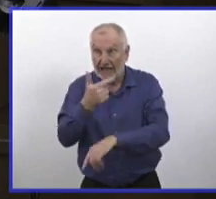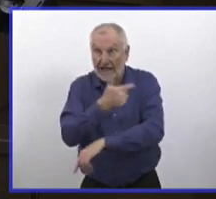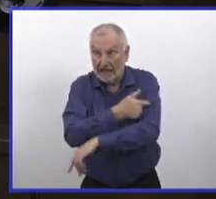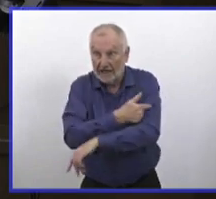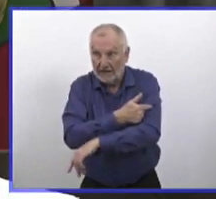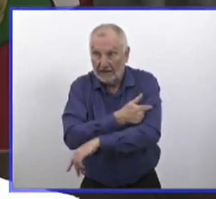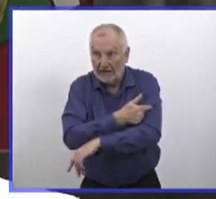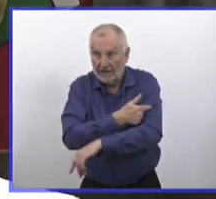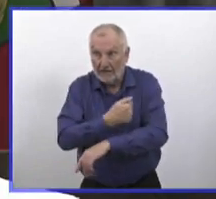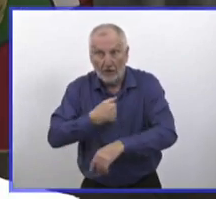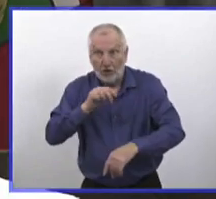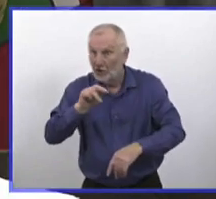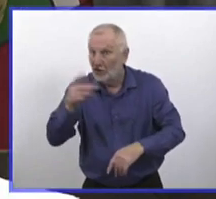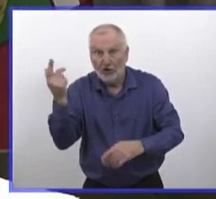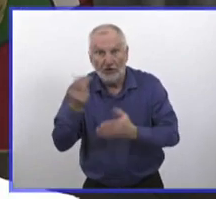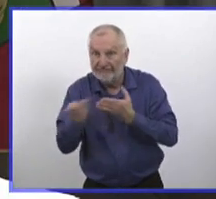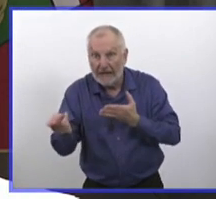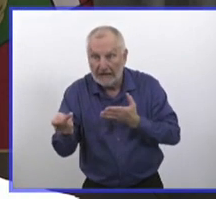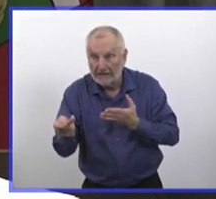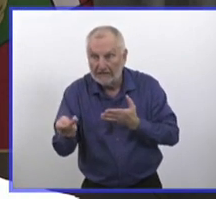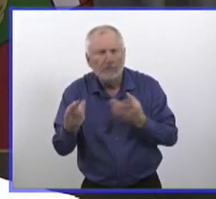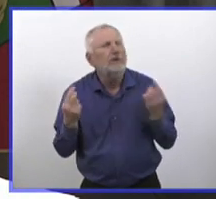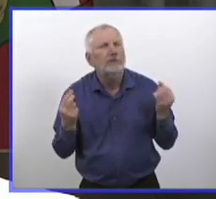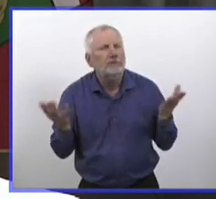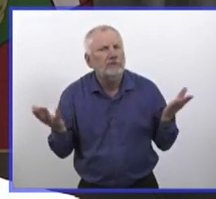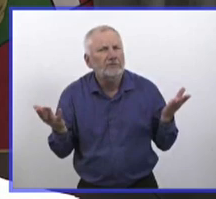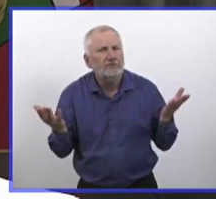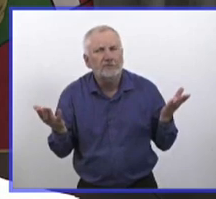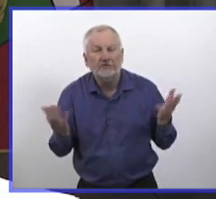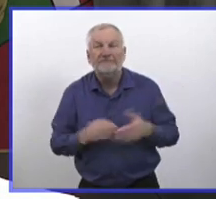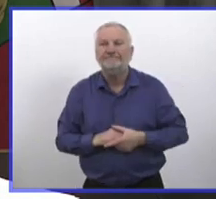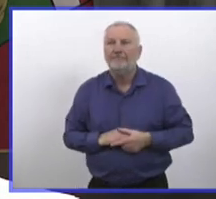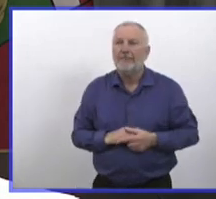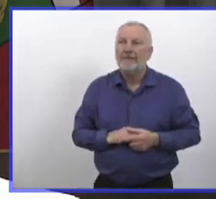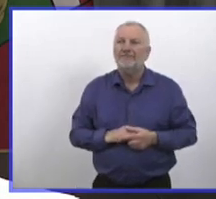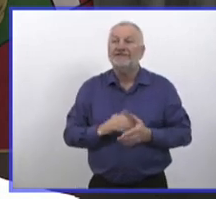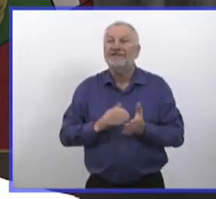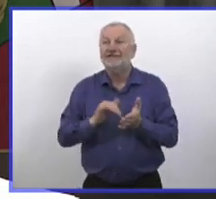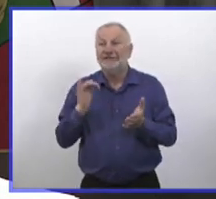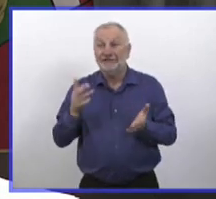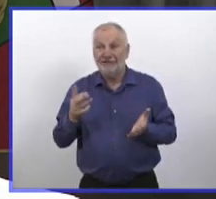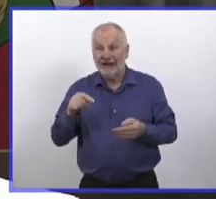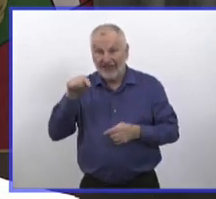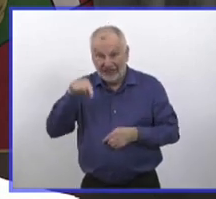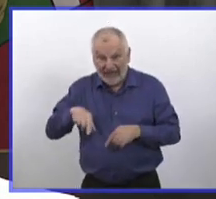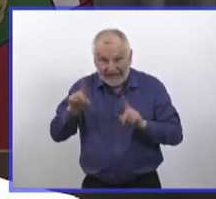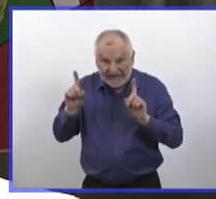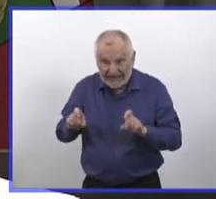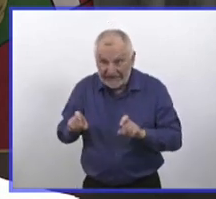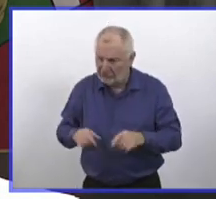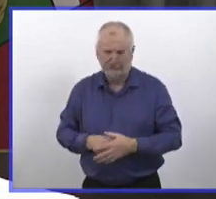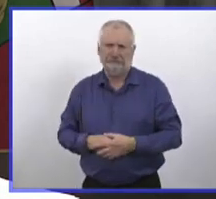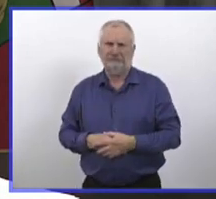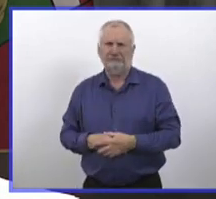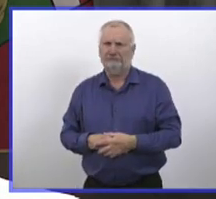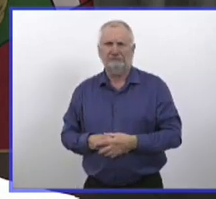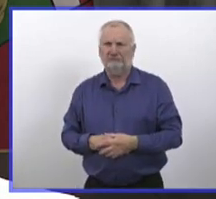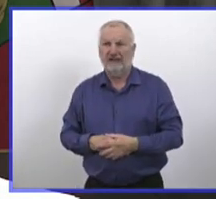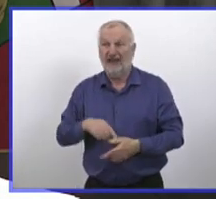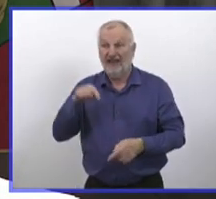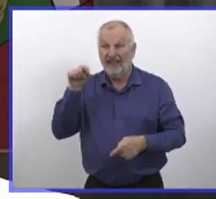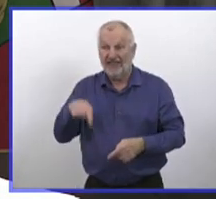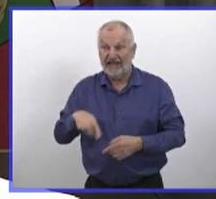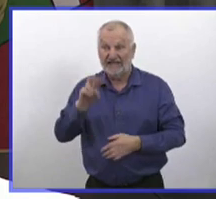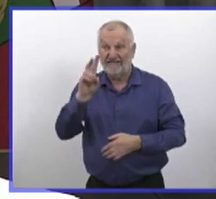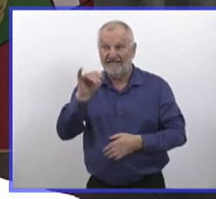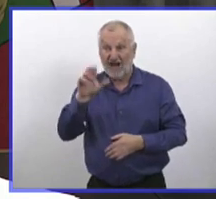So, I wouldn't say that this is an experiment any more than anything else is in a pandemic. This is a virus that we've never faced